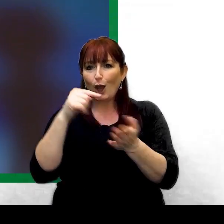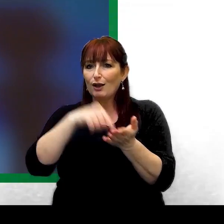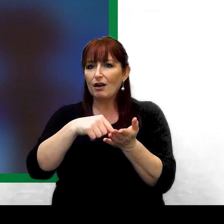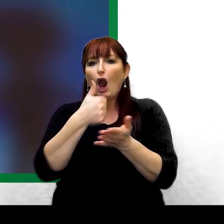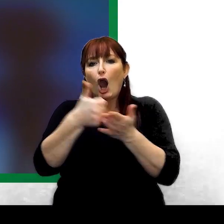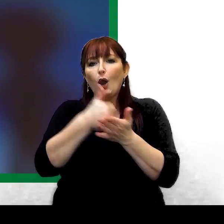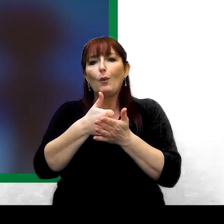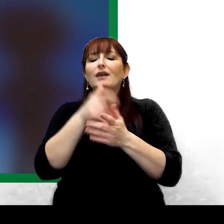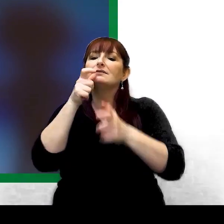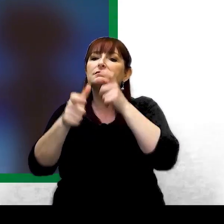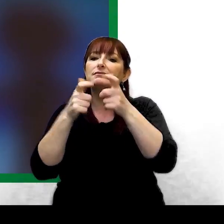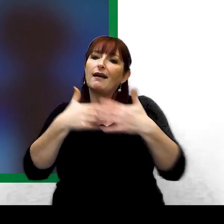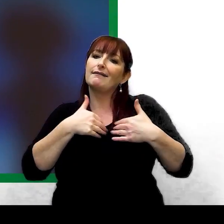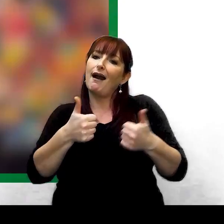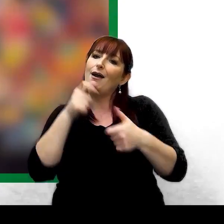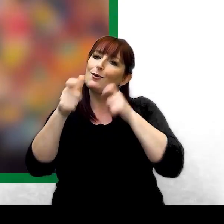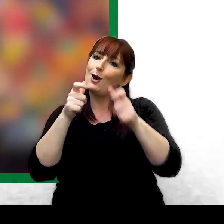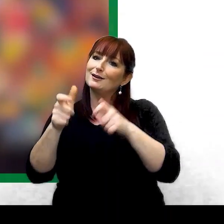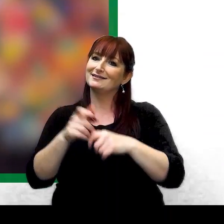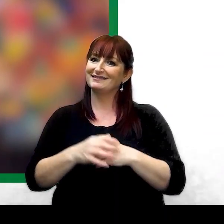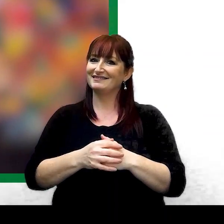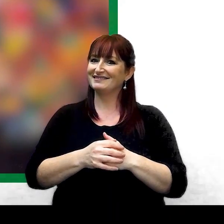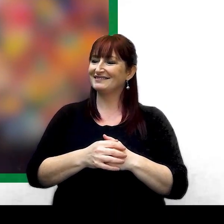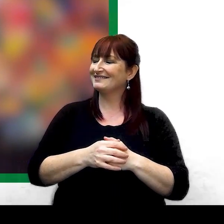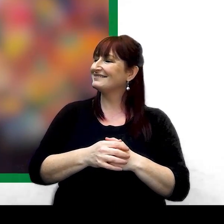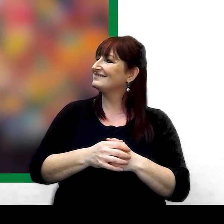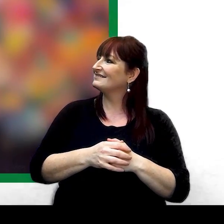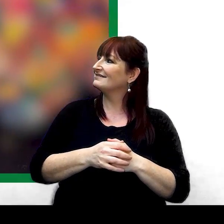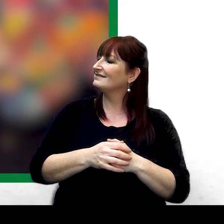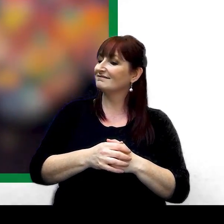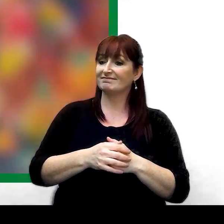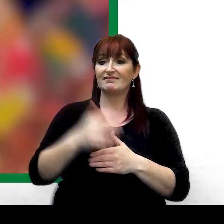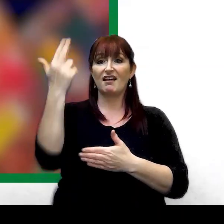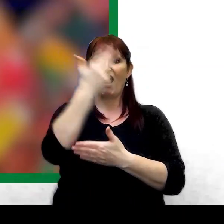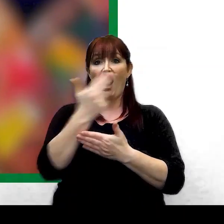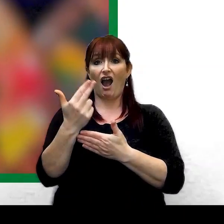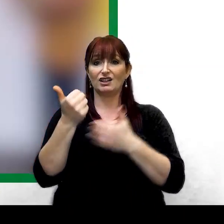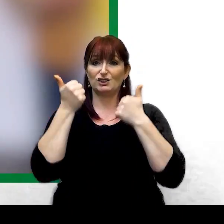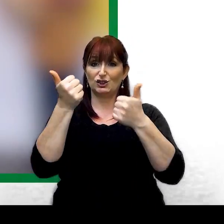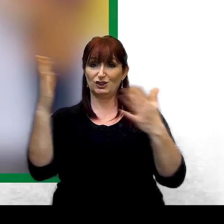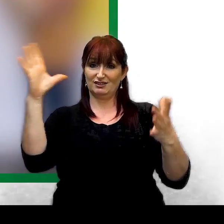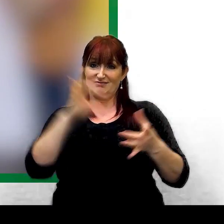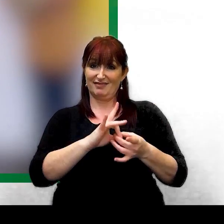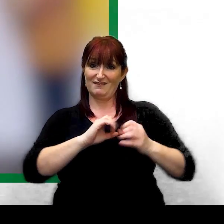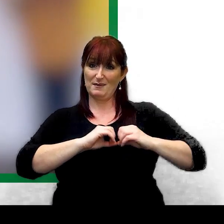saying kind words to yourself. Art is good for my heart.